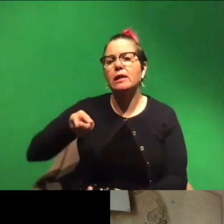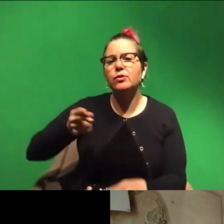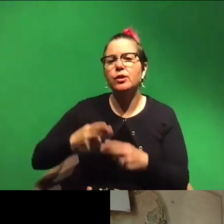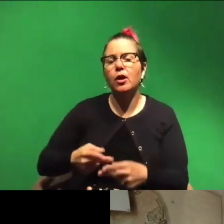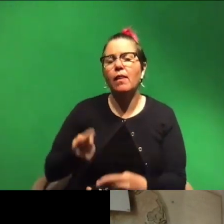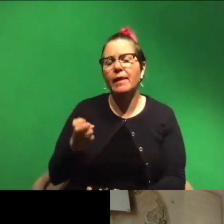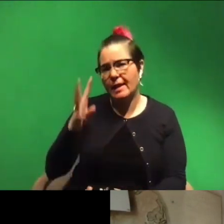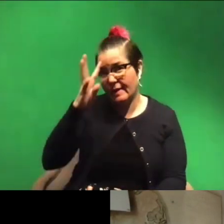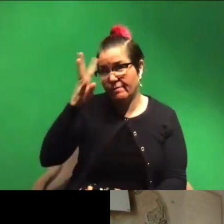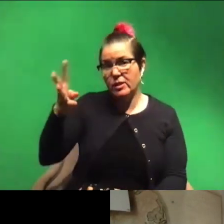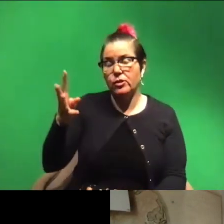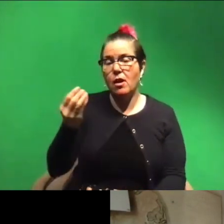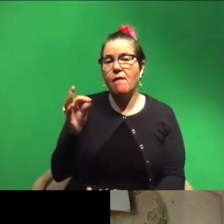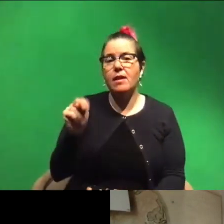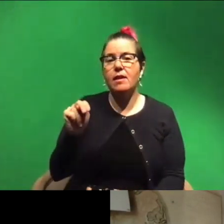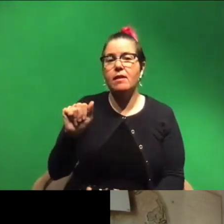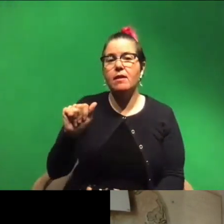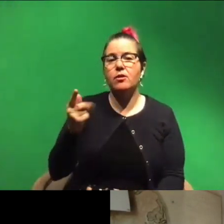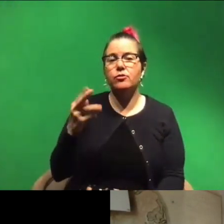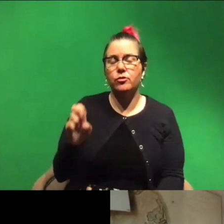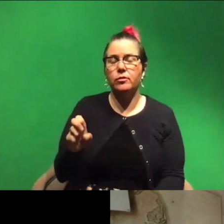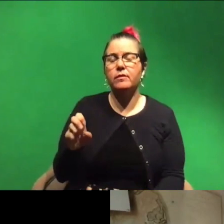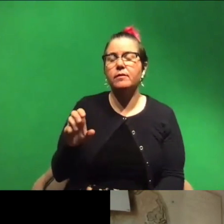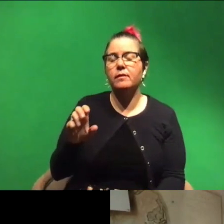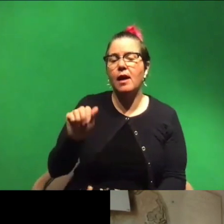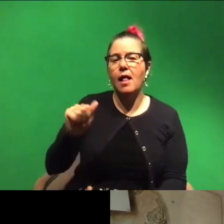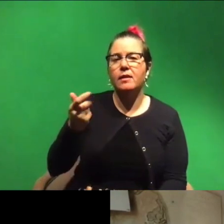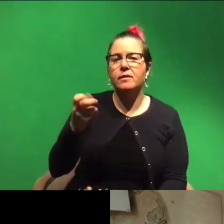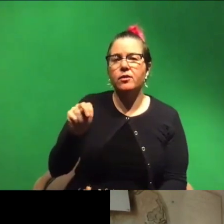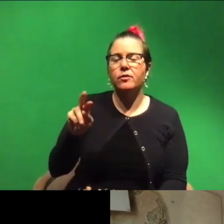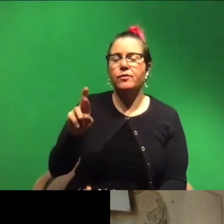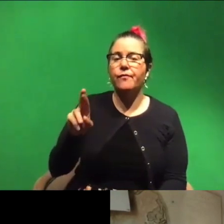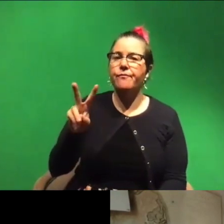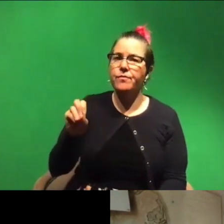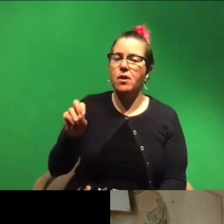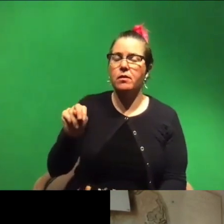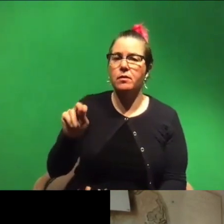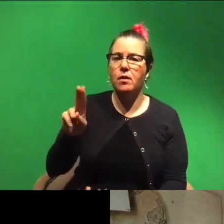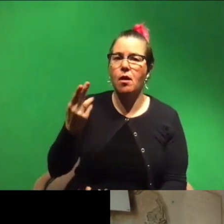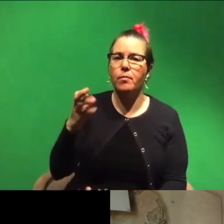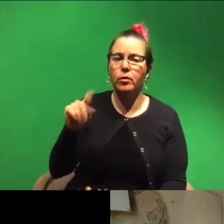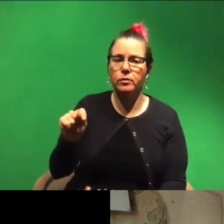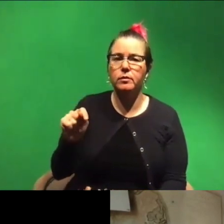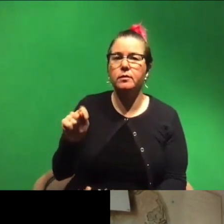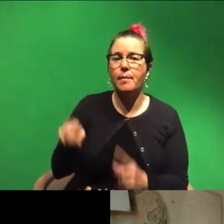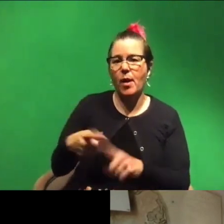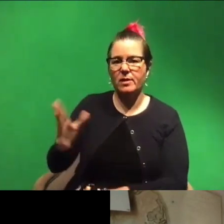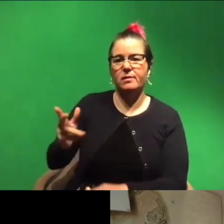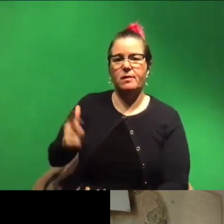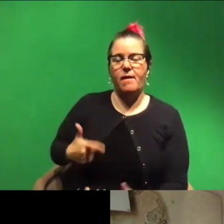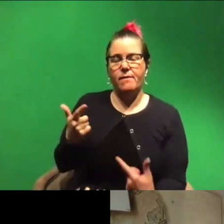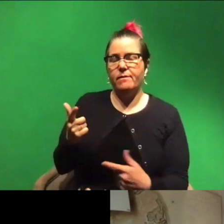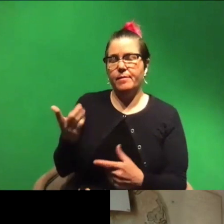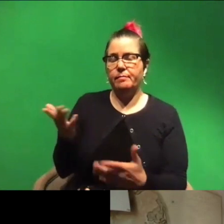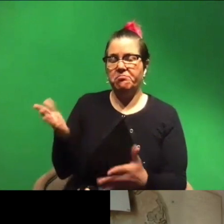Invention of Nature. It's all about Alexander von Humboldt and his, like, you know, Brilliant. his life basically. But they go into